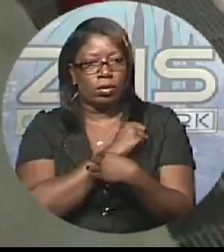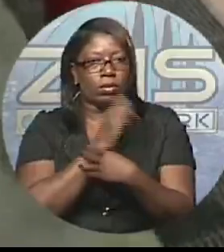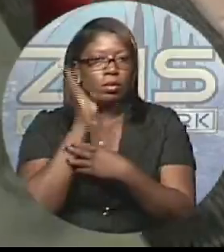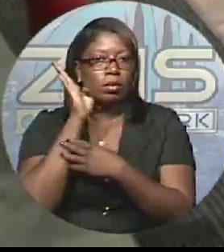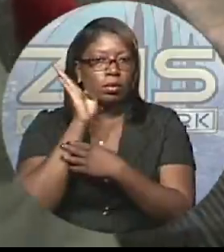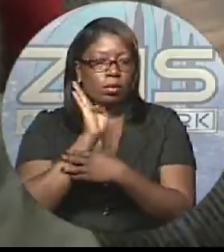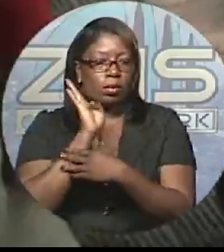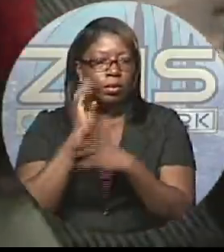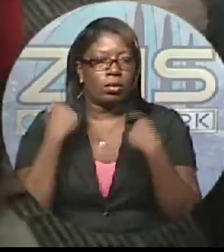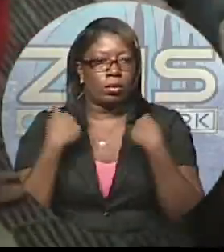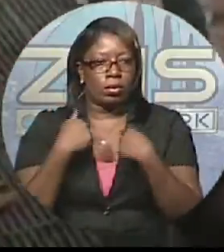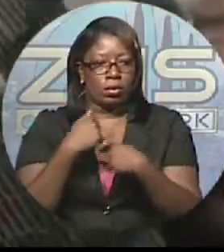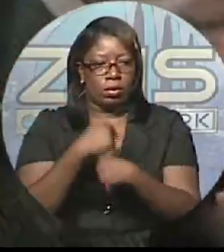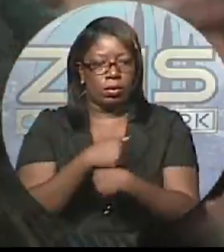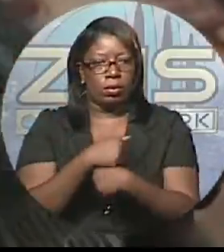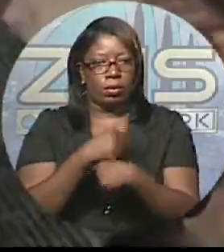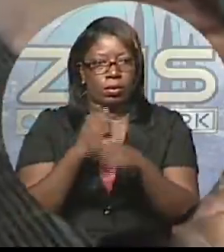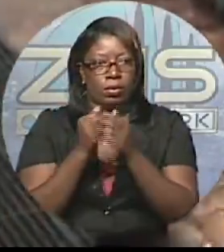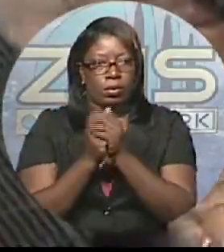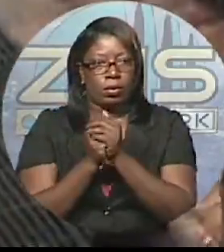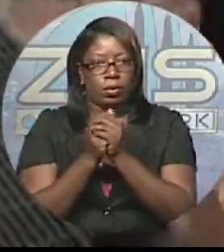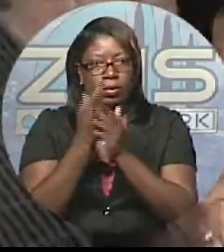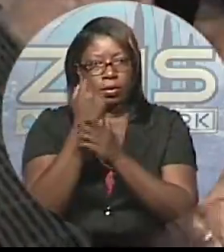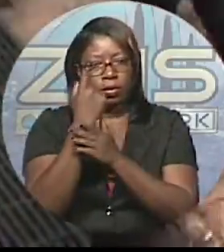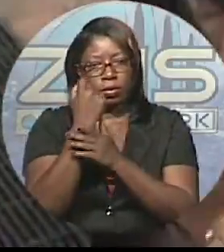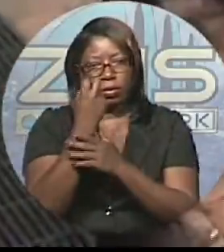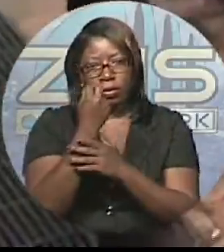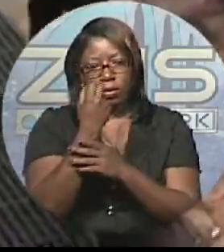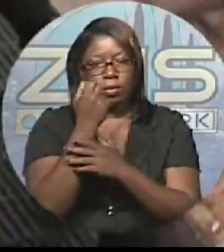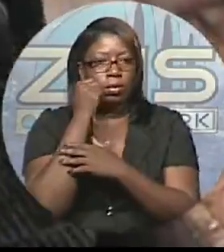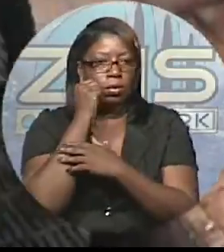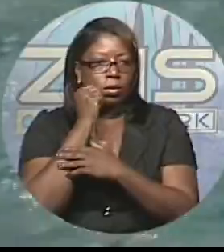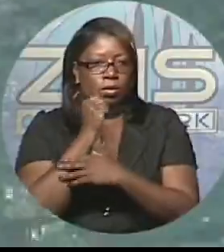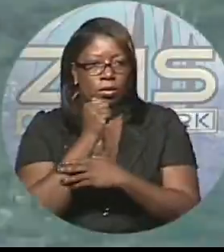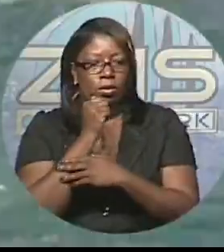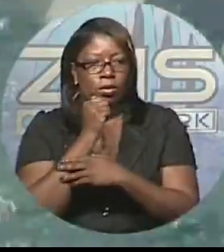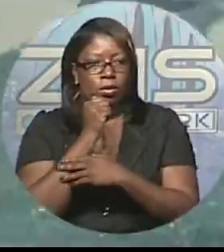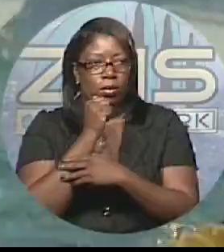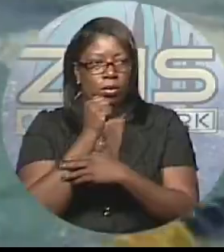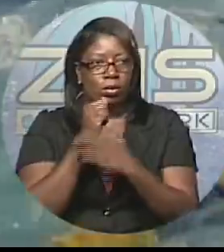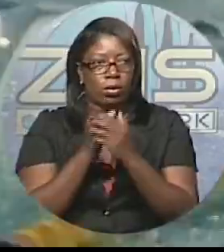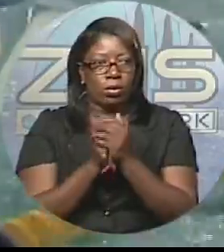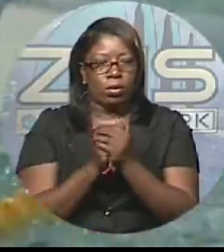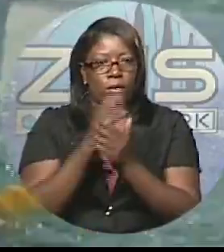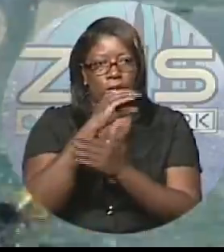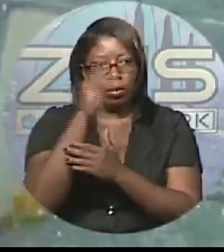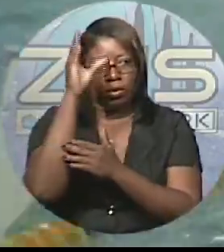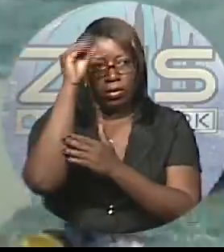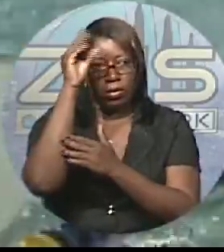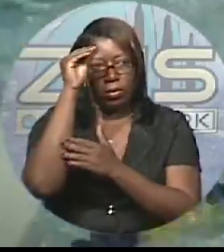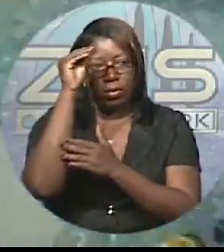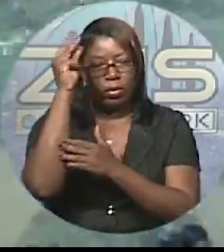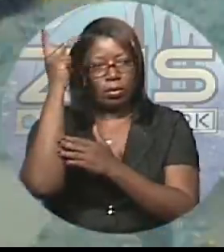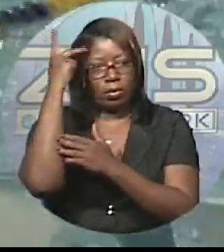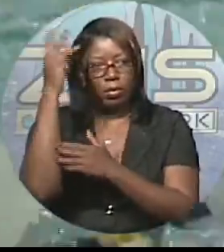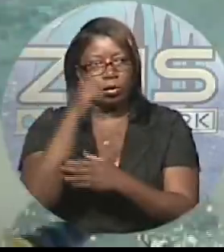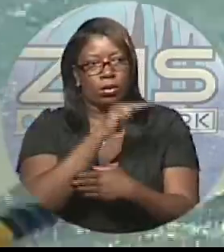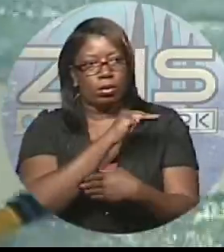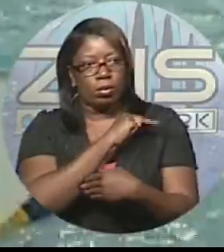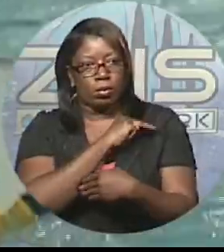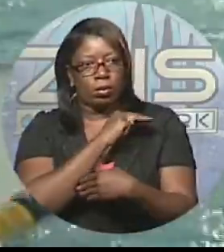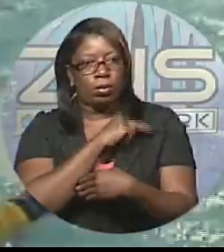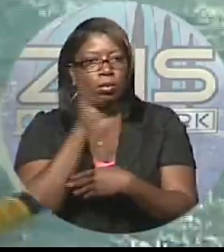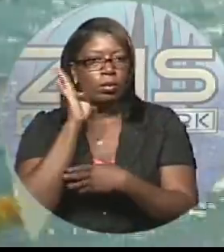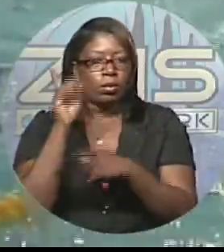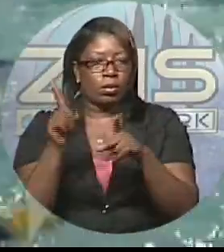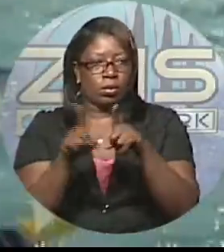time, 2 minutes, 40.16 seconds in the 11 to 12 girls division. In the 11-12 boys division, Peter Morley slips in for a bronze as well. His